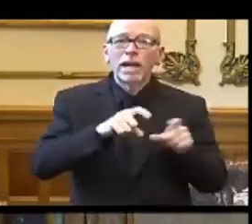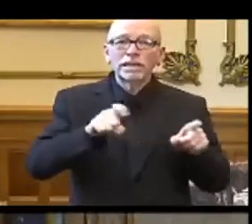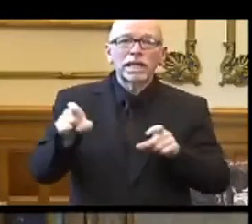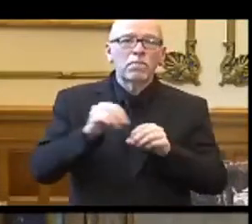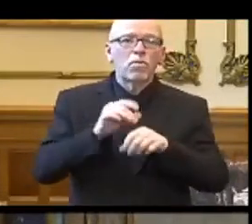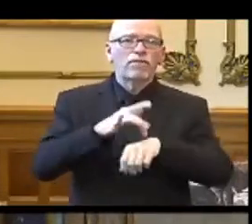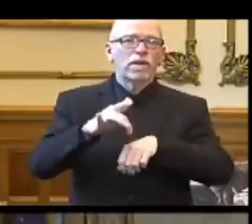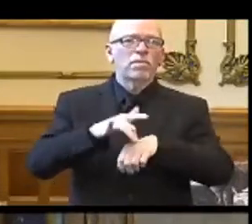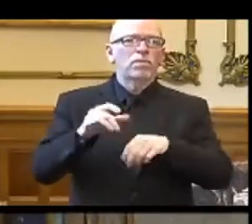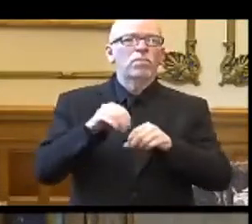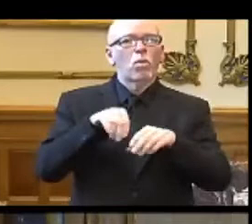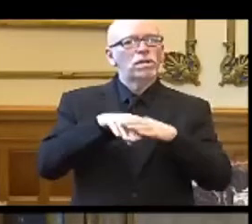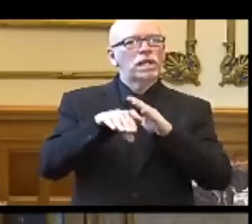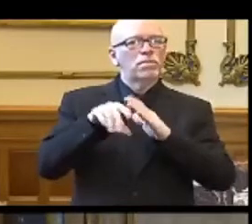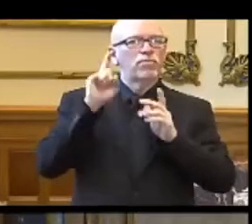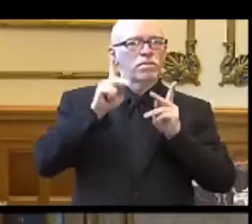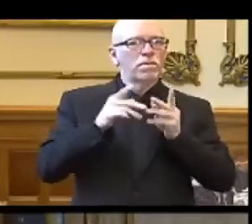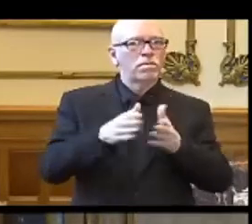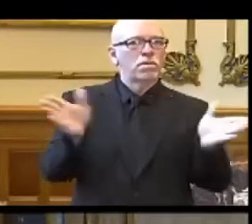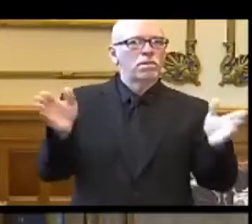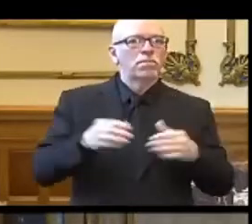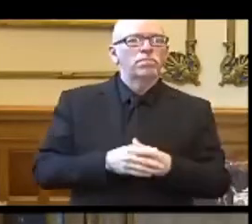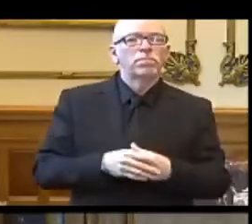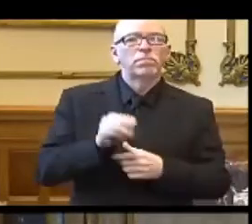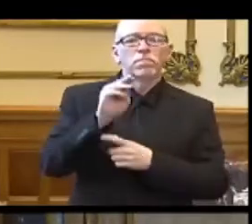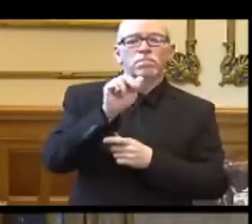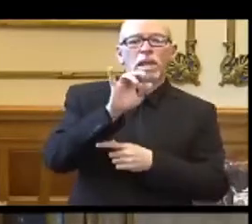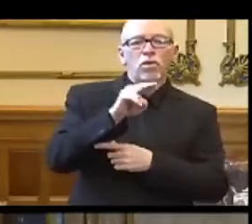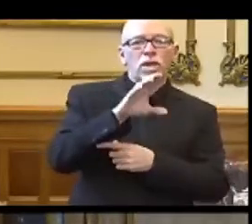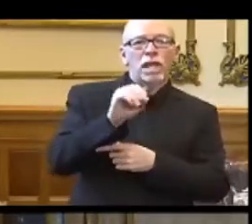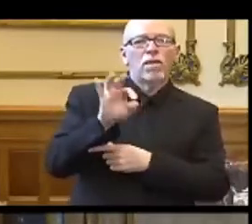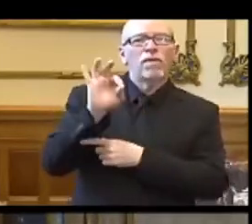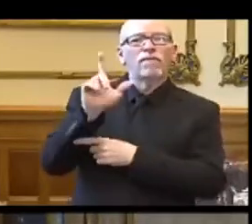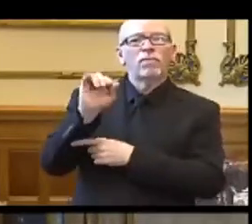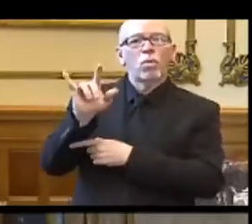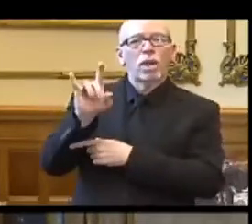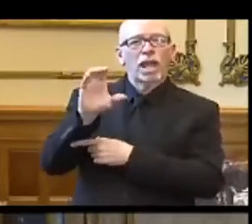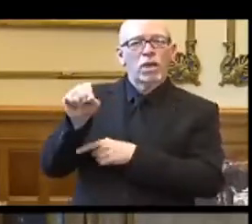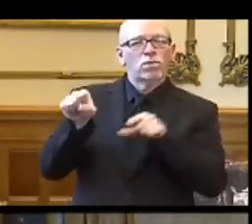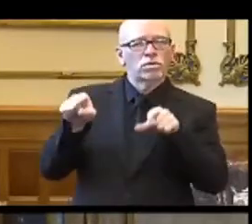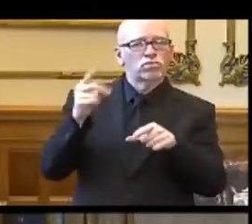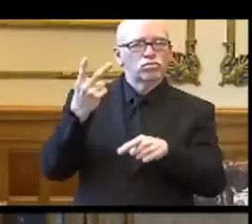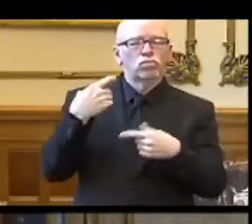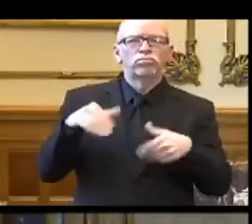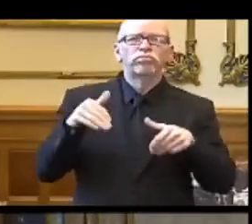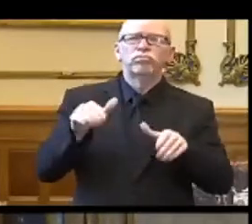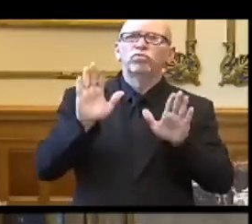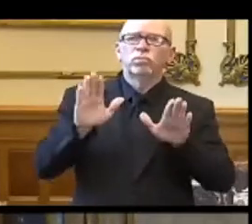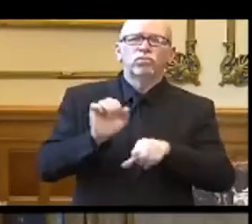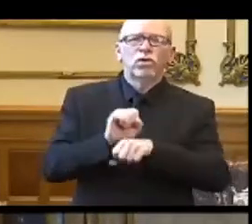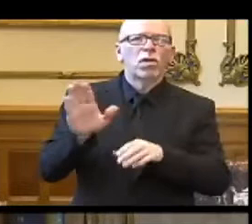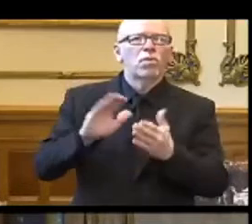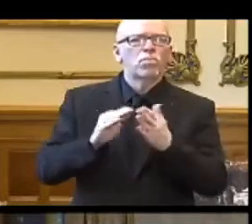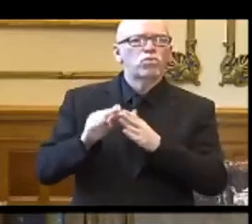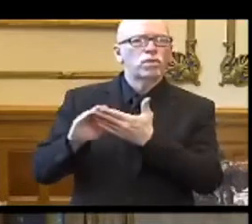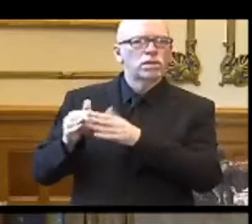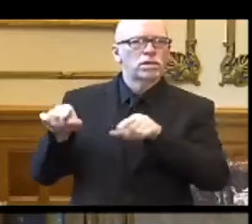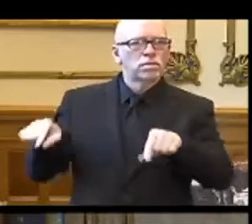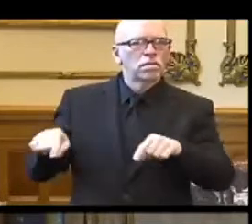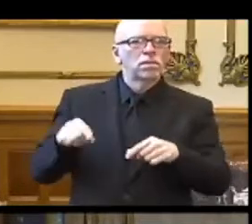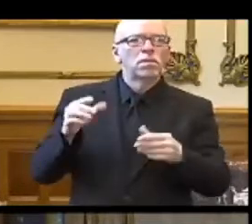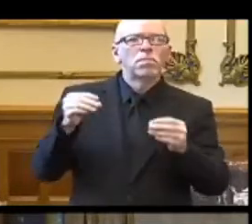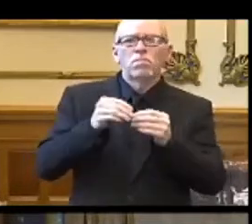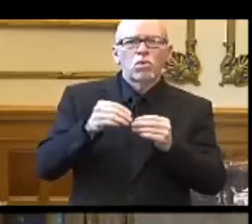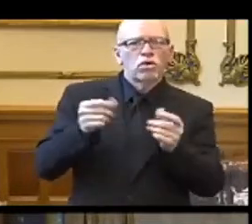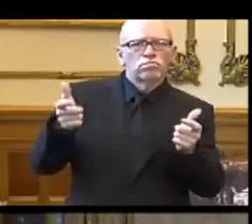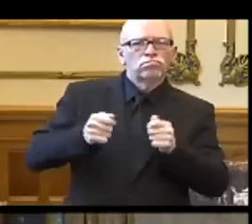available and more accessible. Marion County and Floyd counties in particular have been doing an incredible job in their communities by helping to bring more